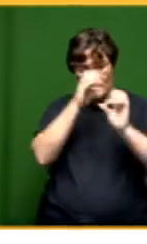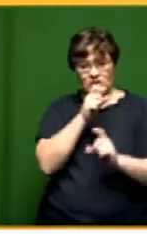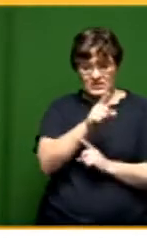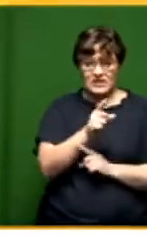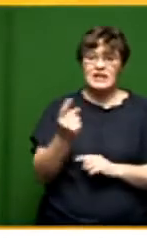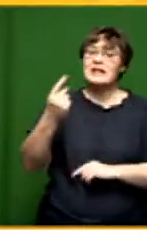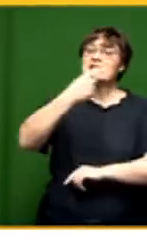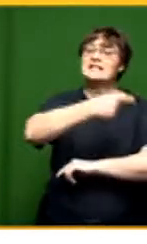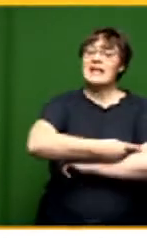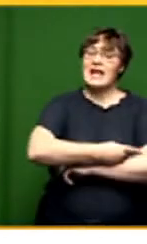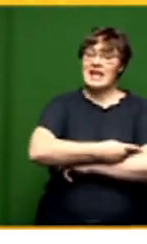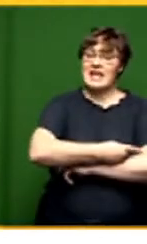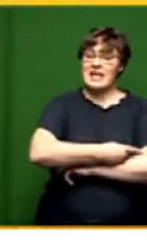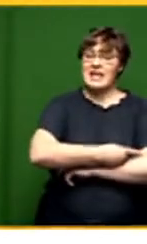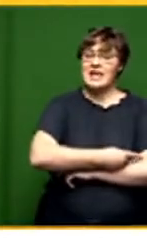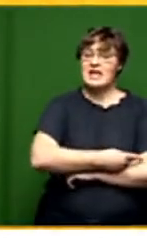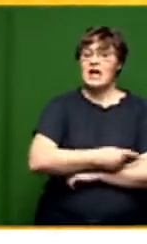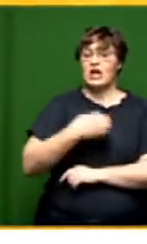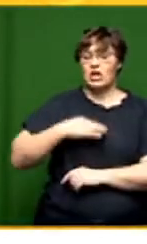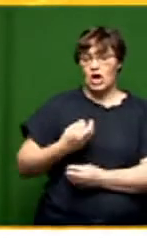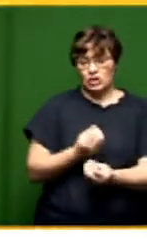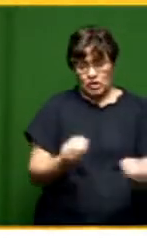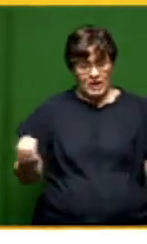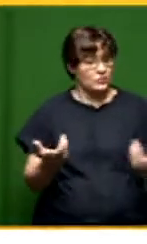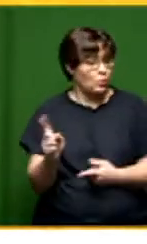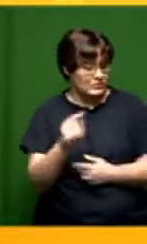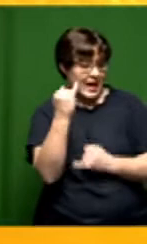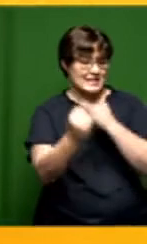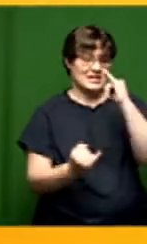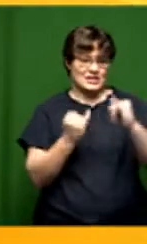the International Day of the Girl Child.